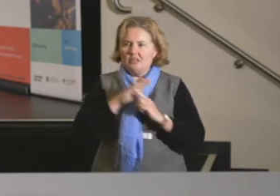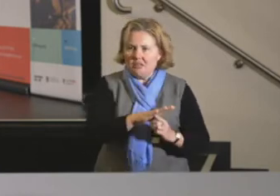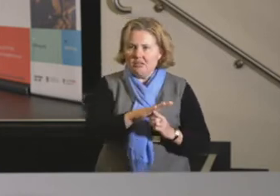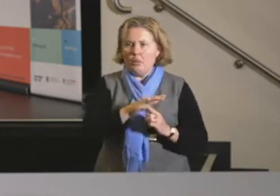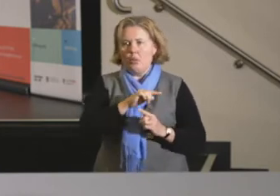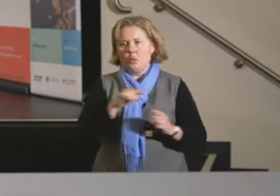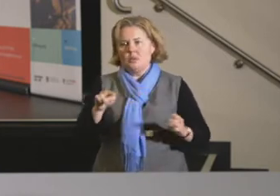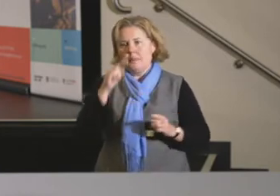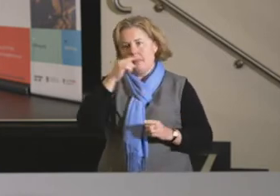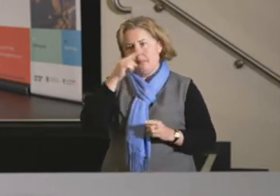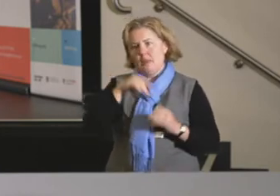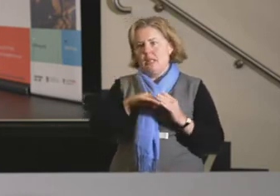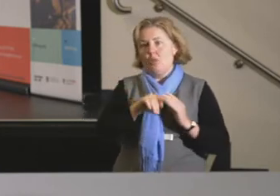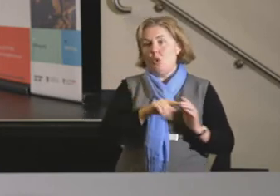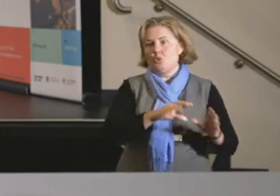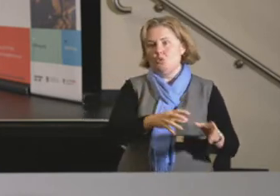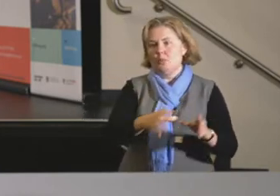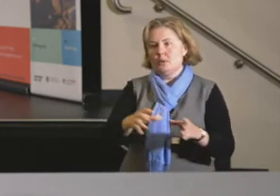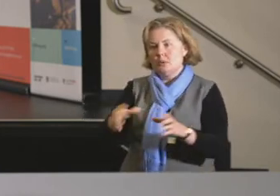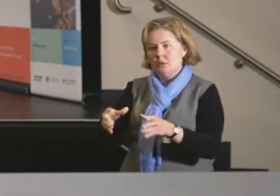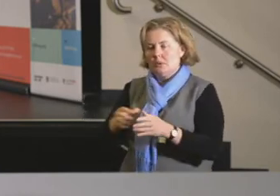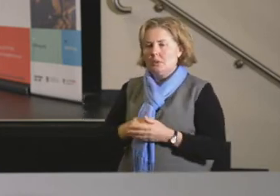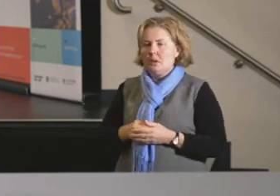pitting one another against each other.